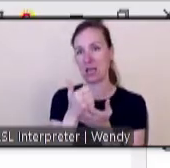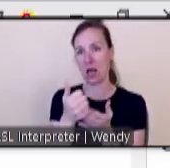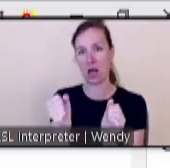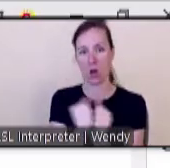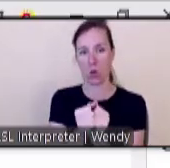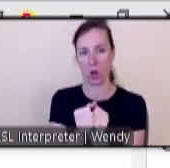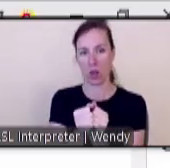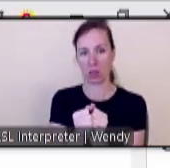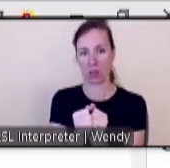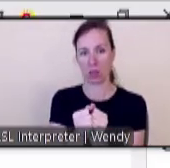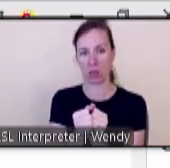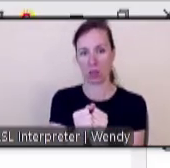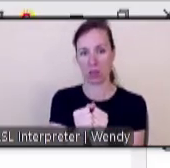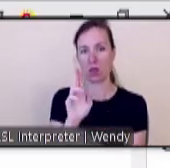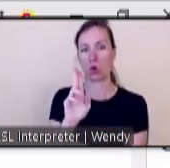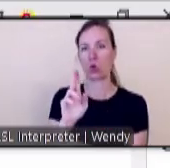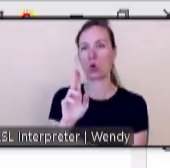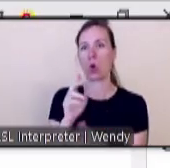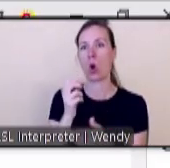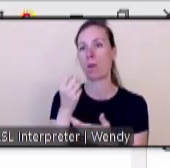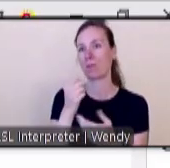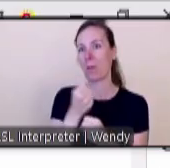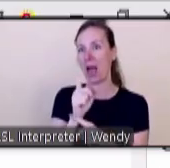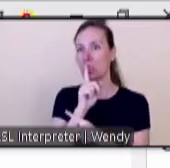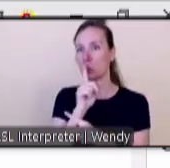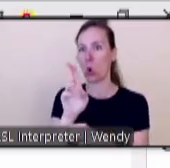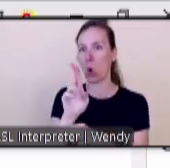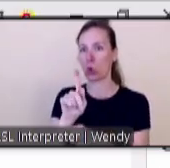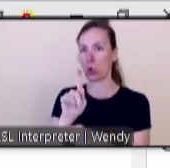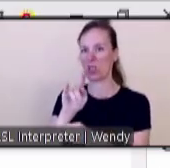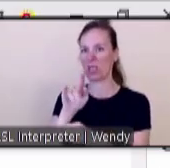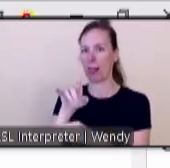holding utilities accountable, assistance with